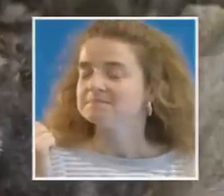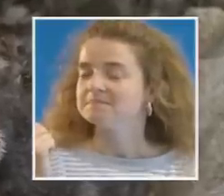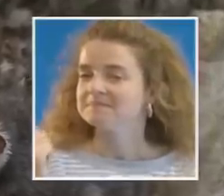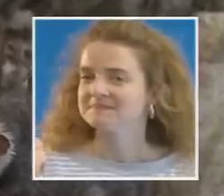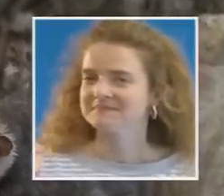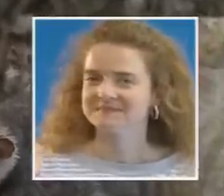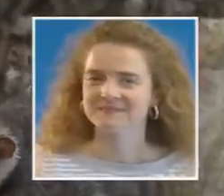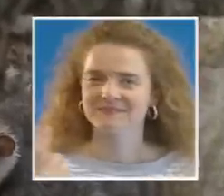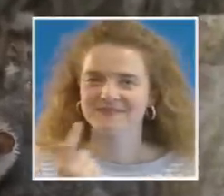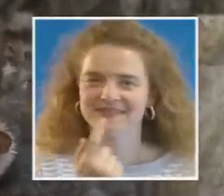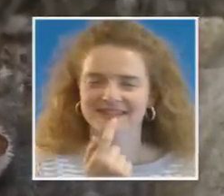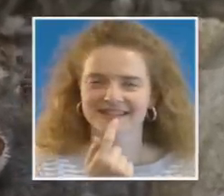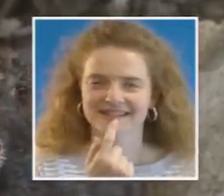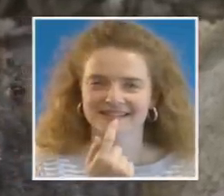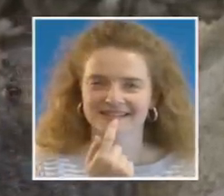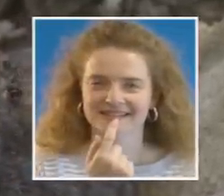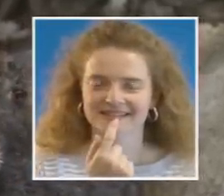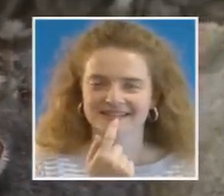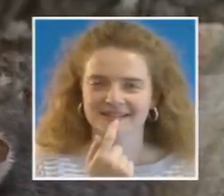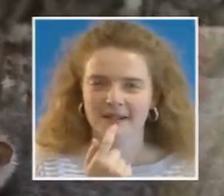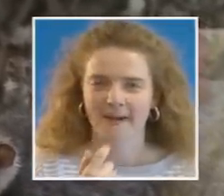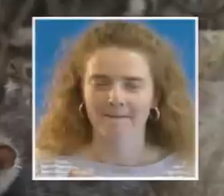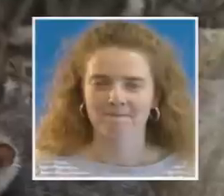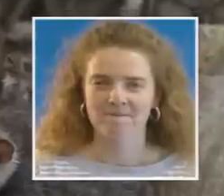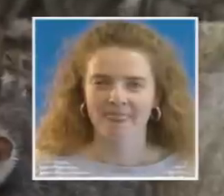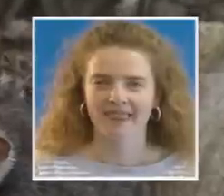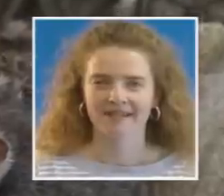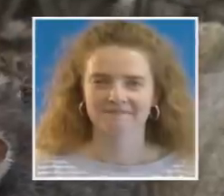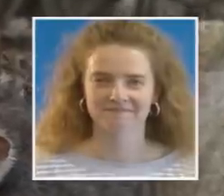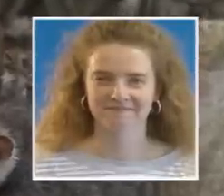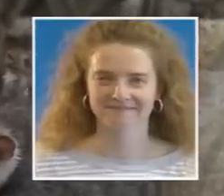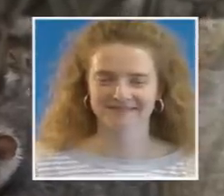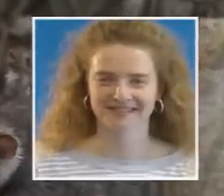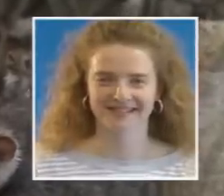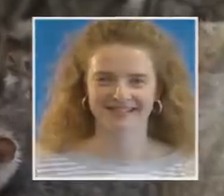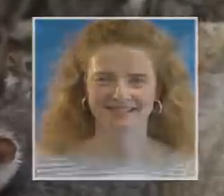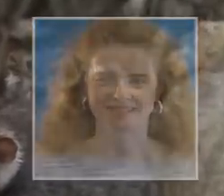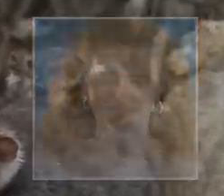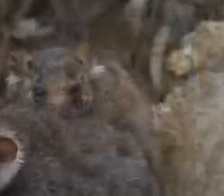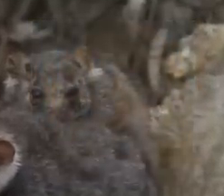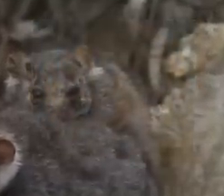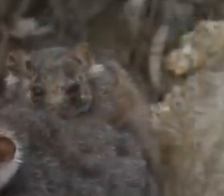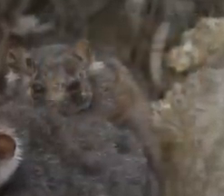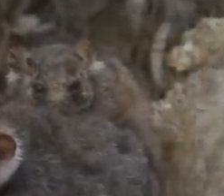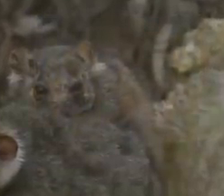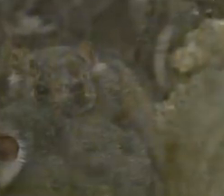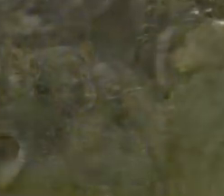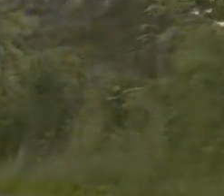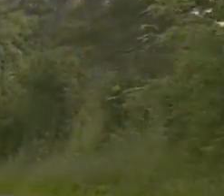to smell what's sweet. One little mouth that likes to eat.